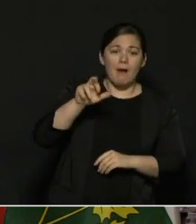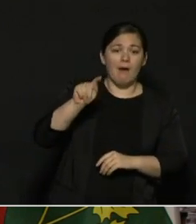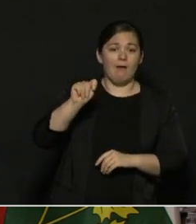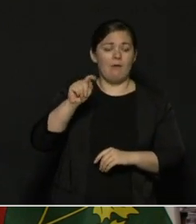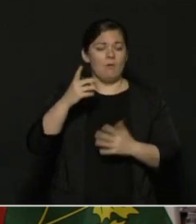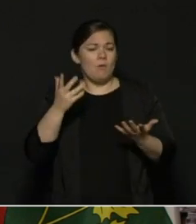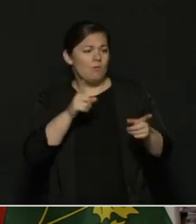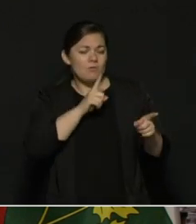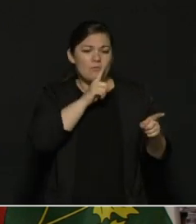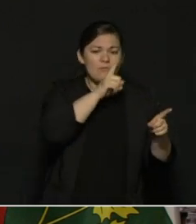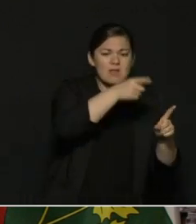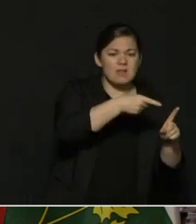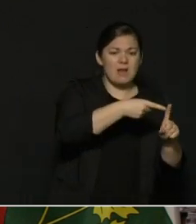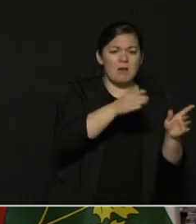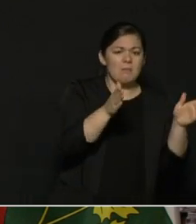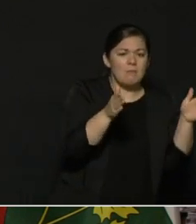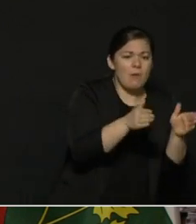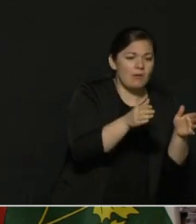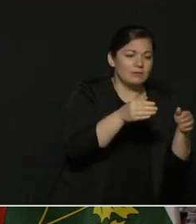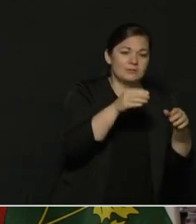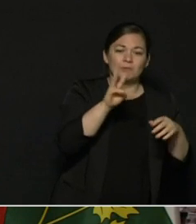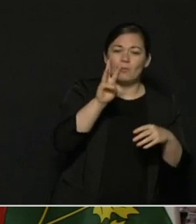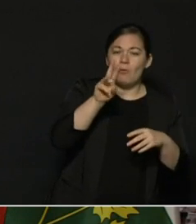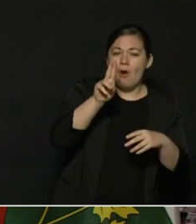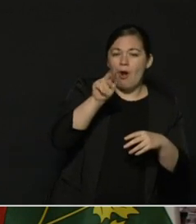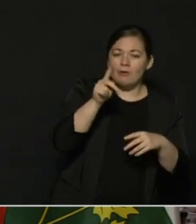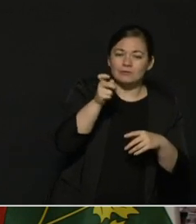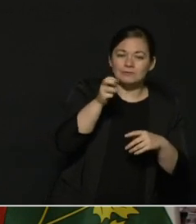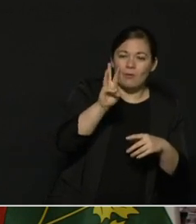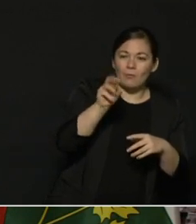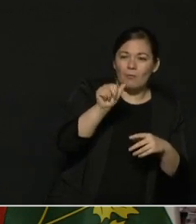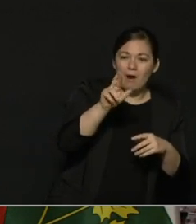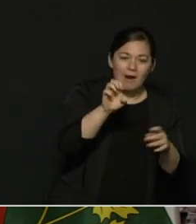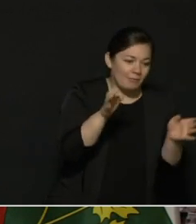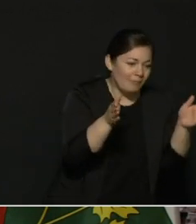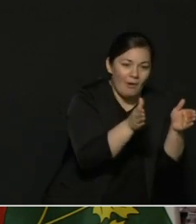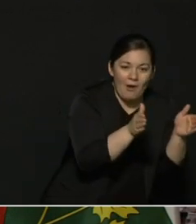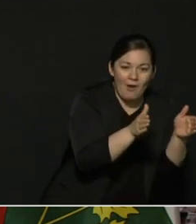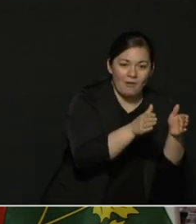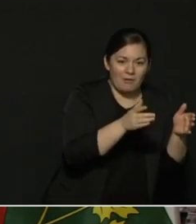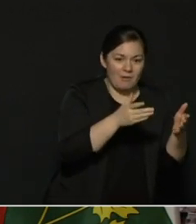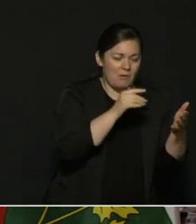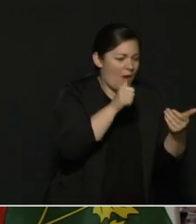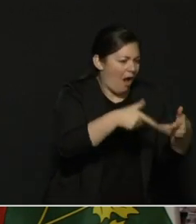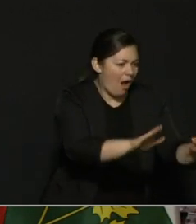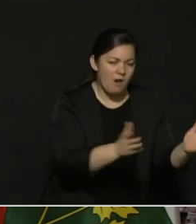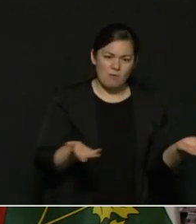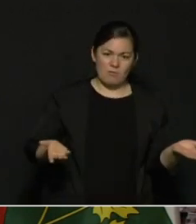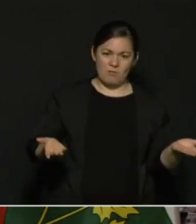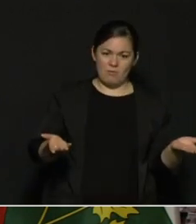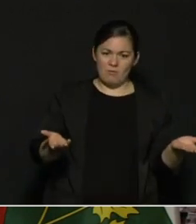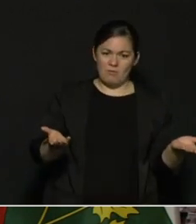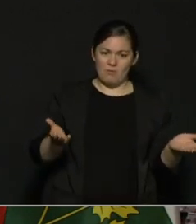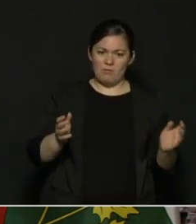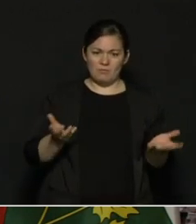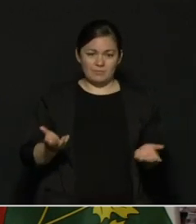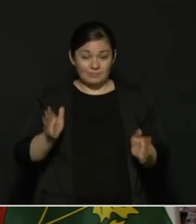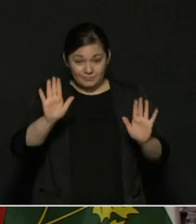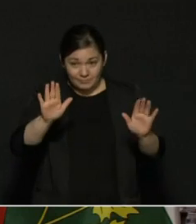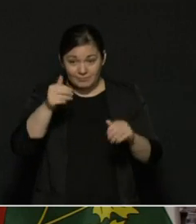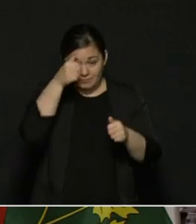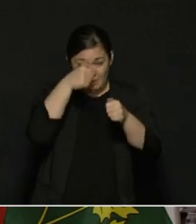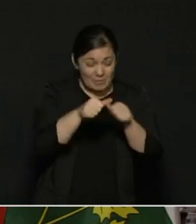So our thinking on that is that when we did this staging back with calling so-called essential businesses, we felt that